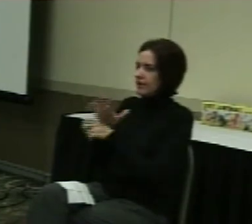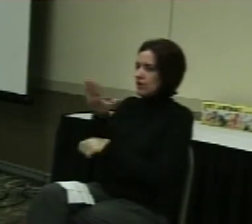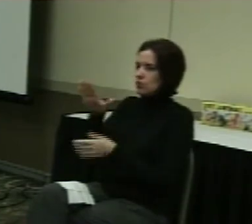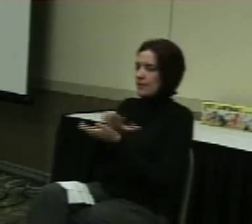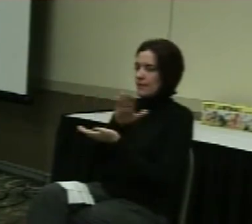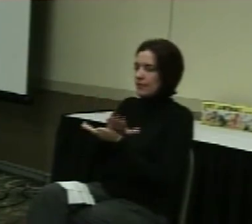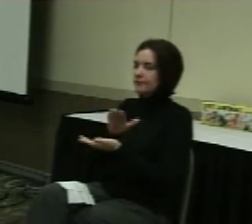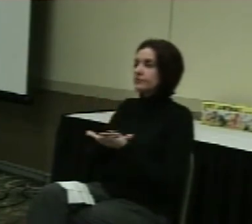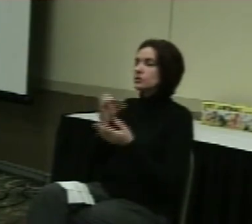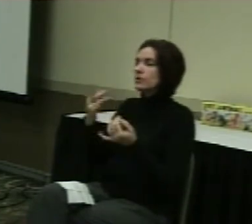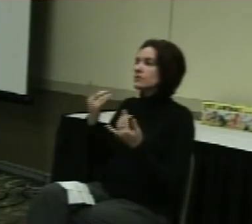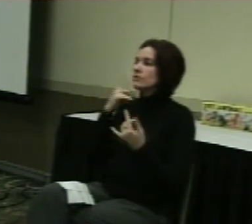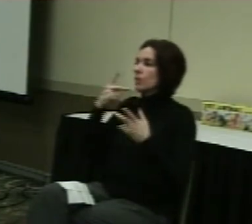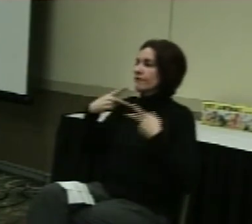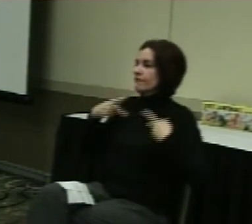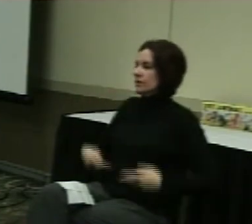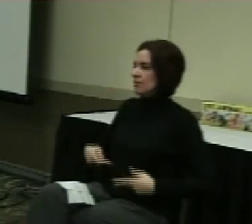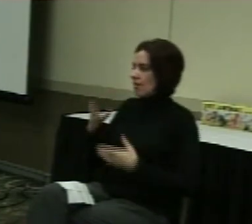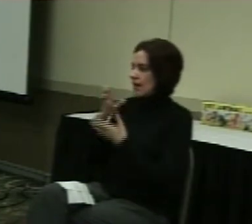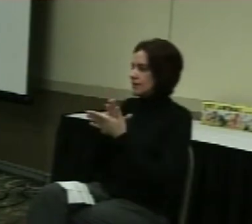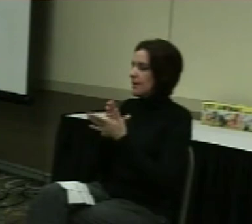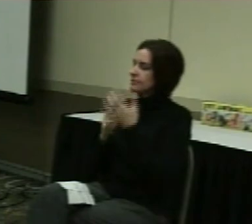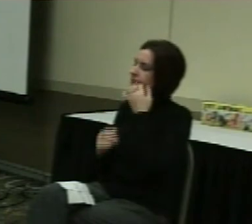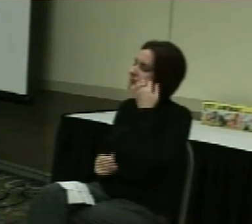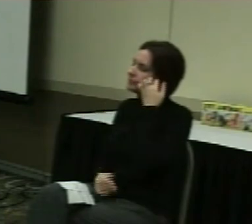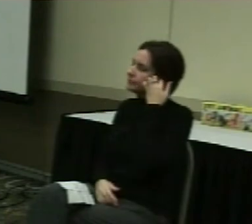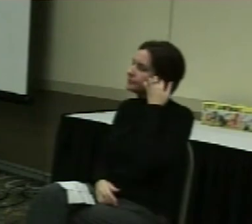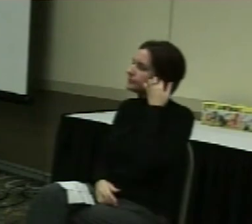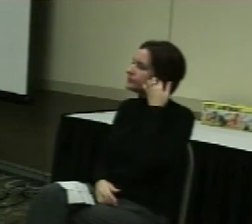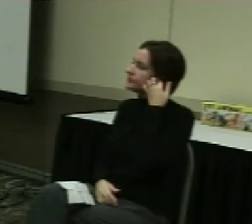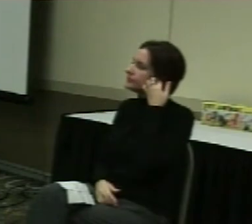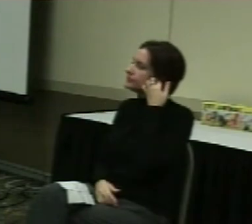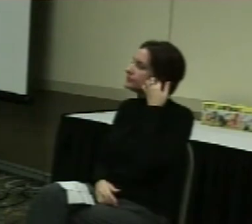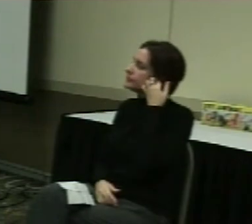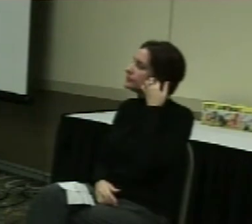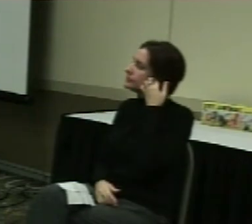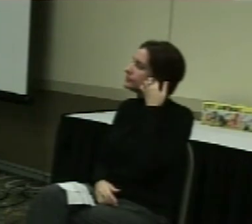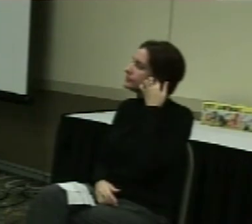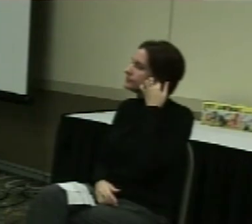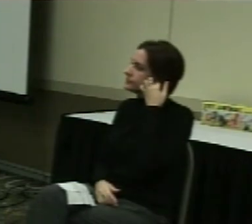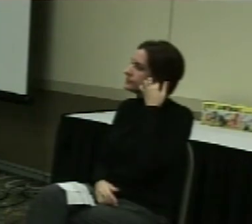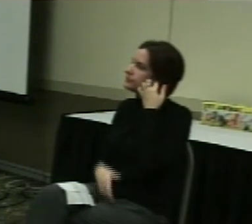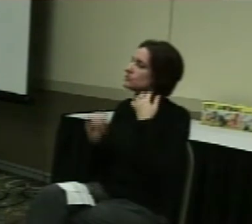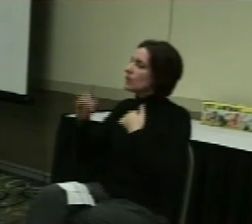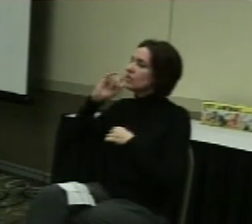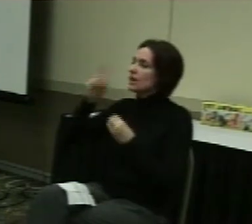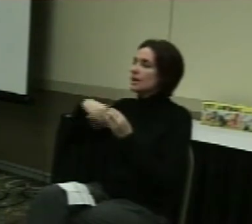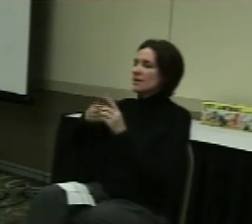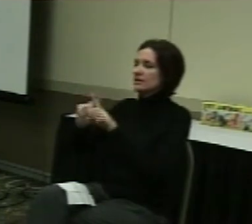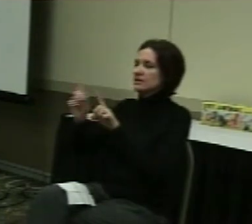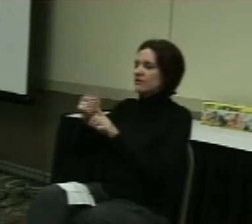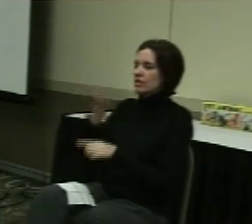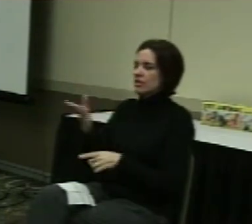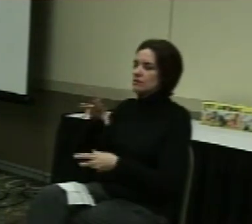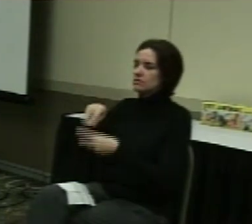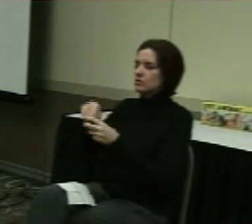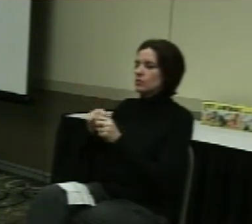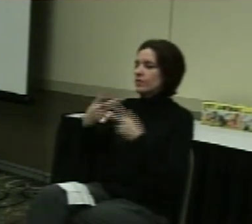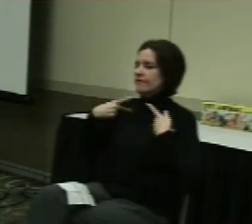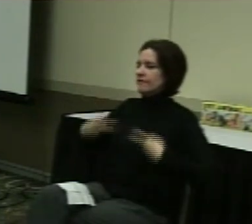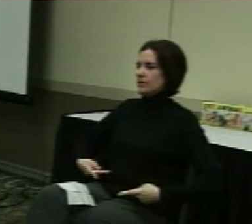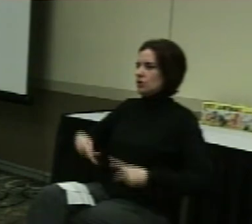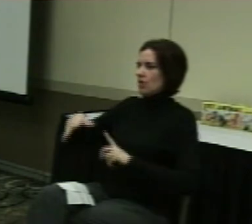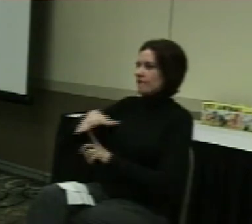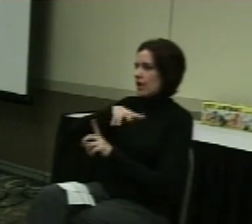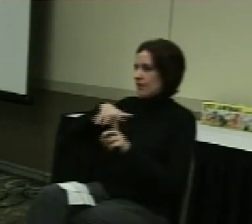is the physical aspect here, and we can think about all kinds of different aspects of the physical environment. And